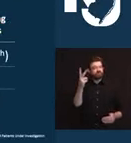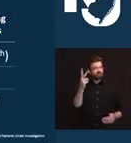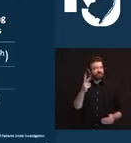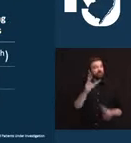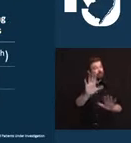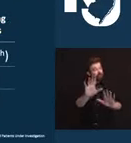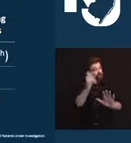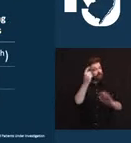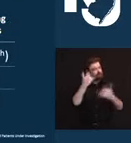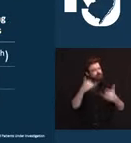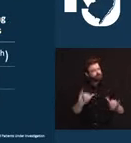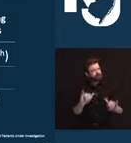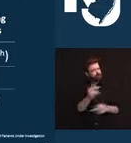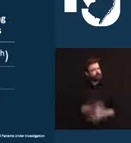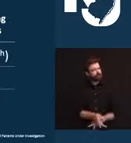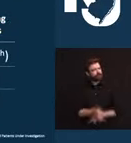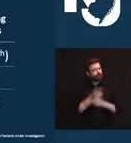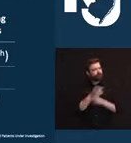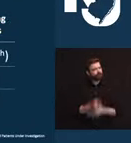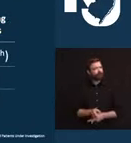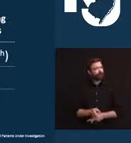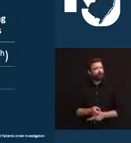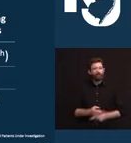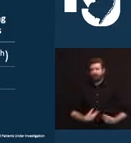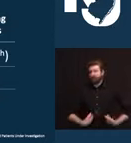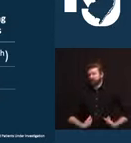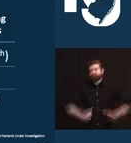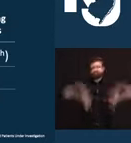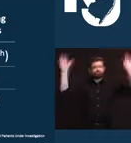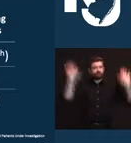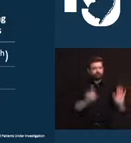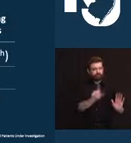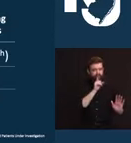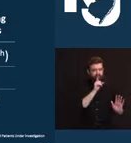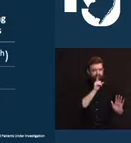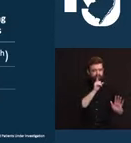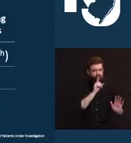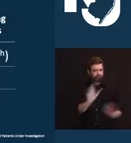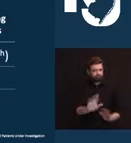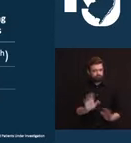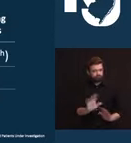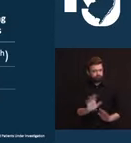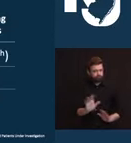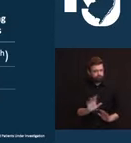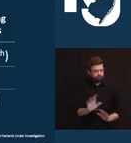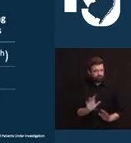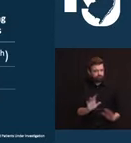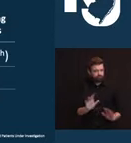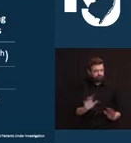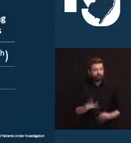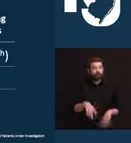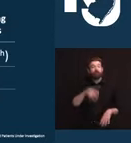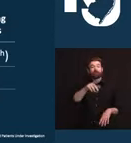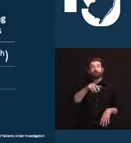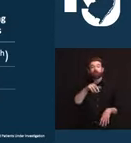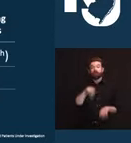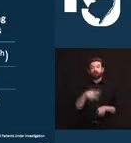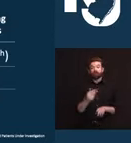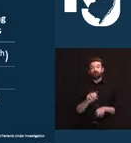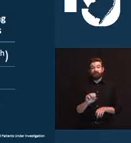on Monday, and why even in stage 2, we'll continue to slowly expand our restart. You see our